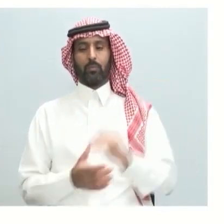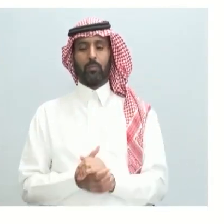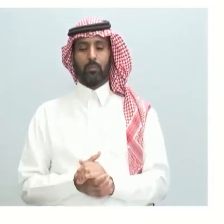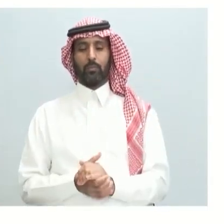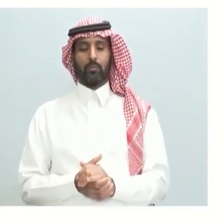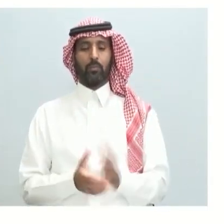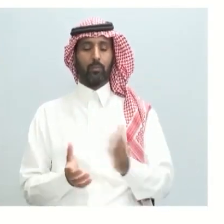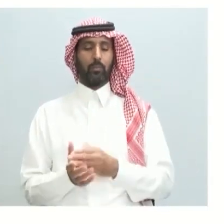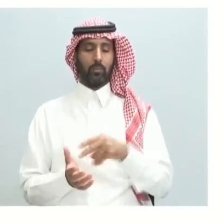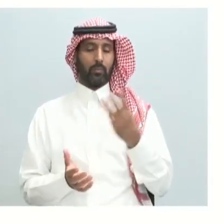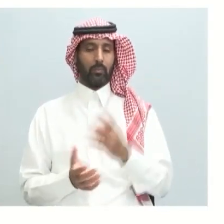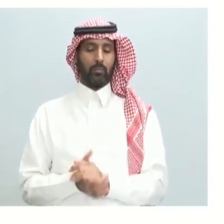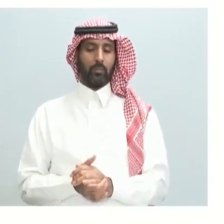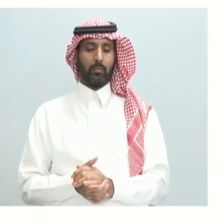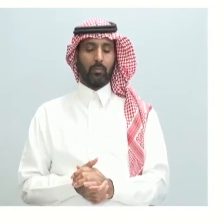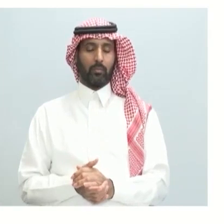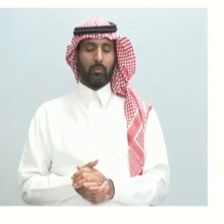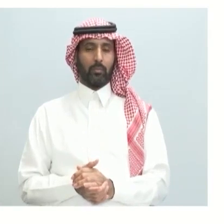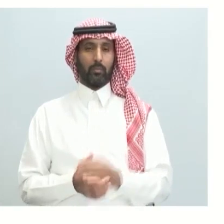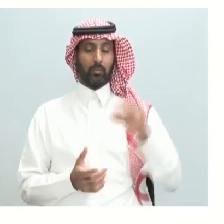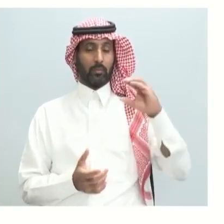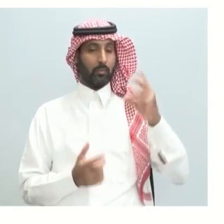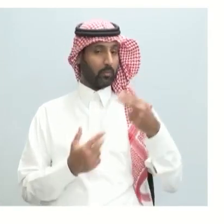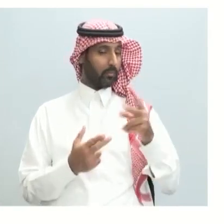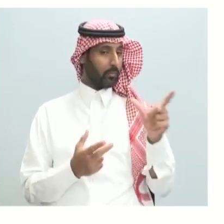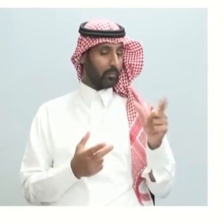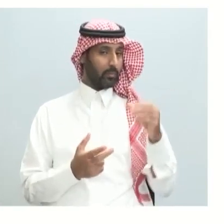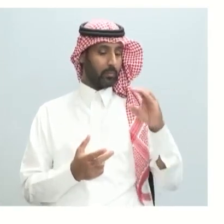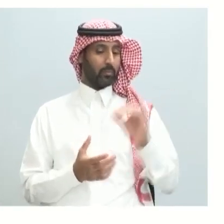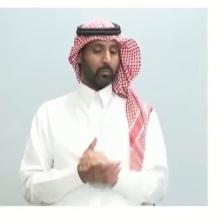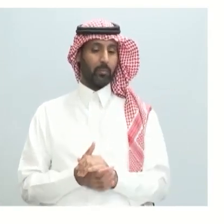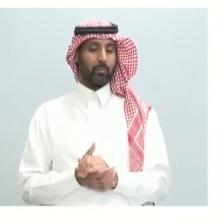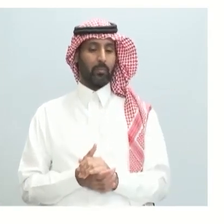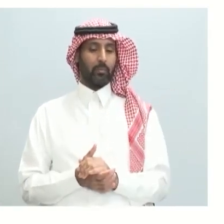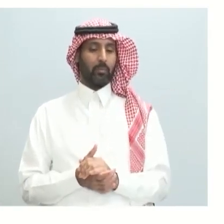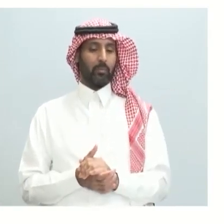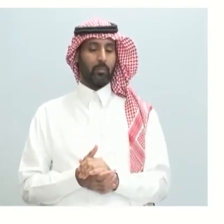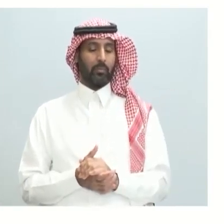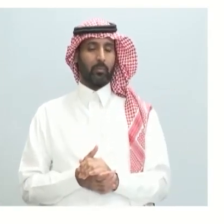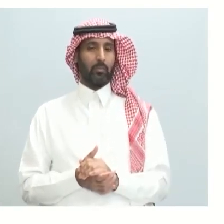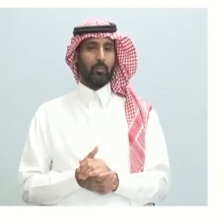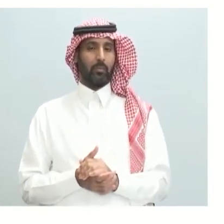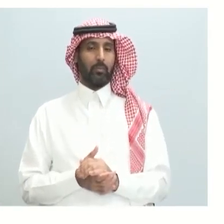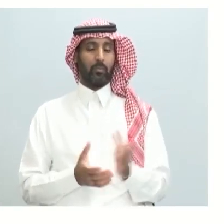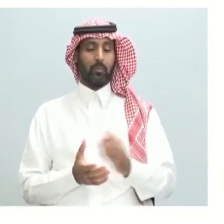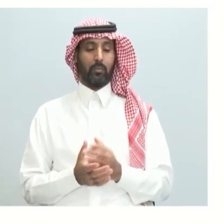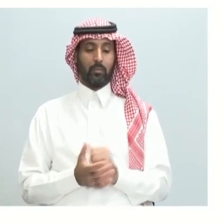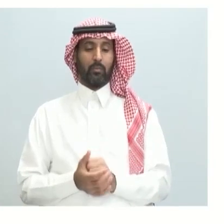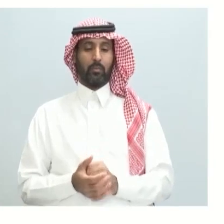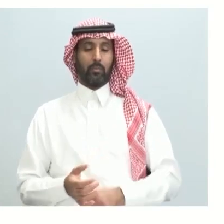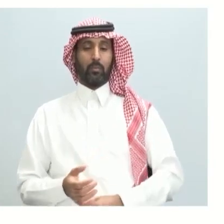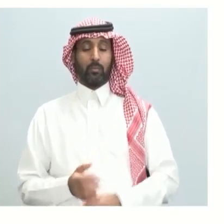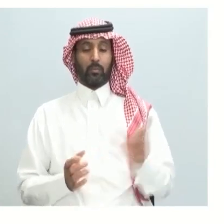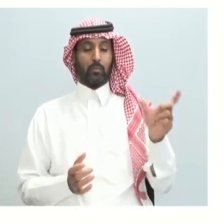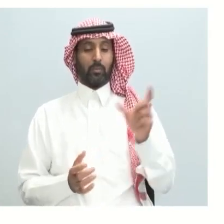L-O-Y-A-L-T-Y. Number three, C, and the second letter is missing, then L-T, the